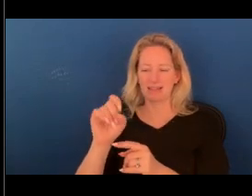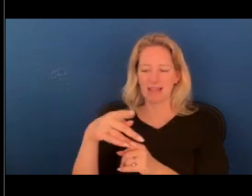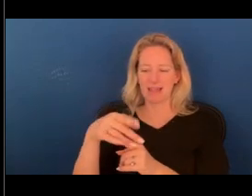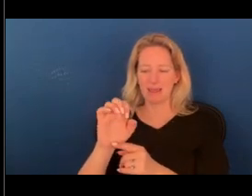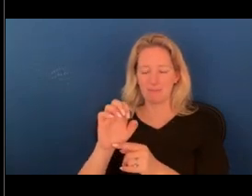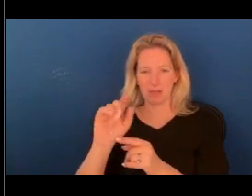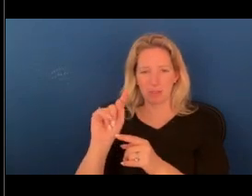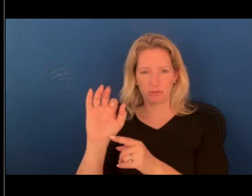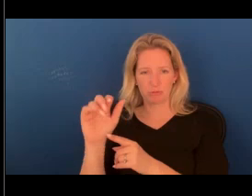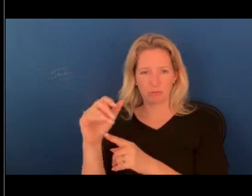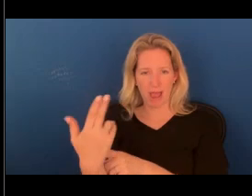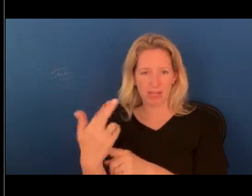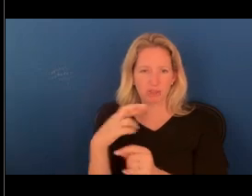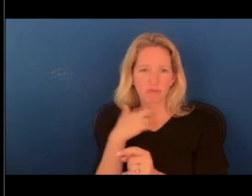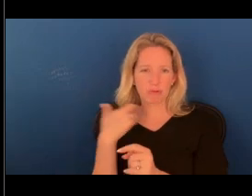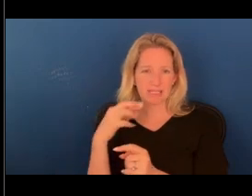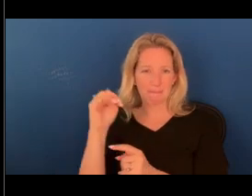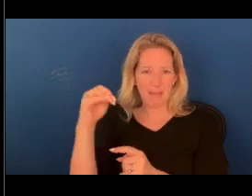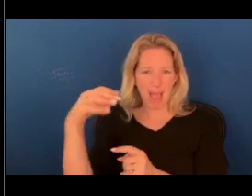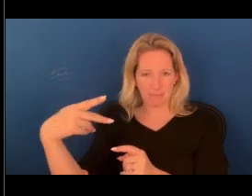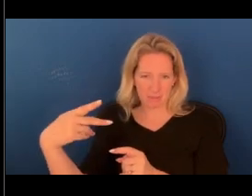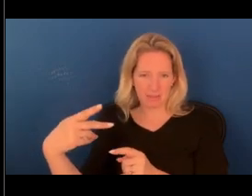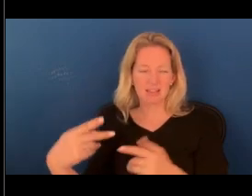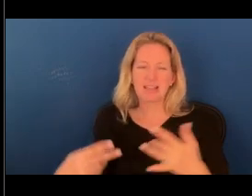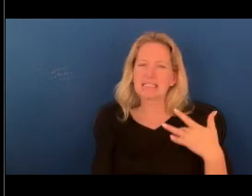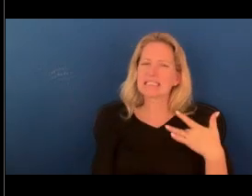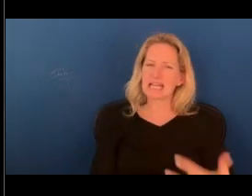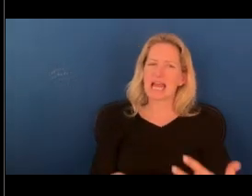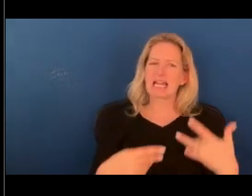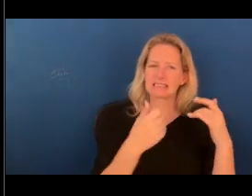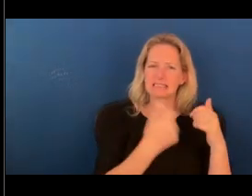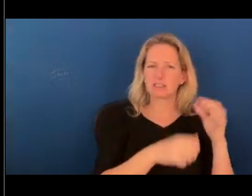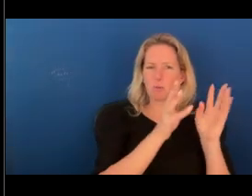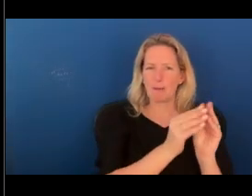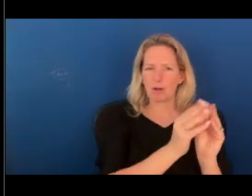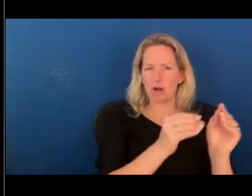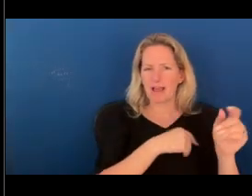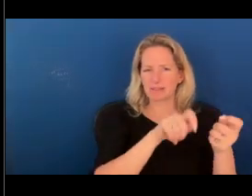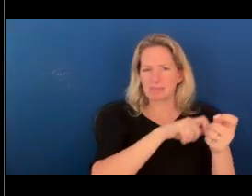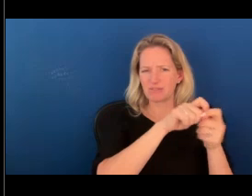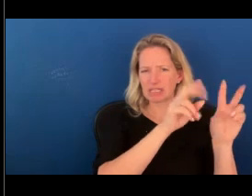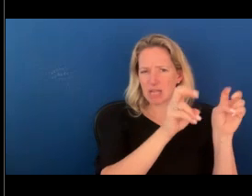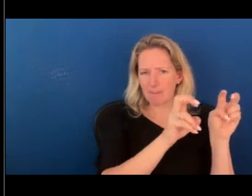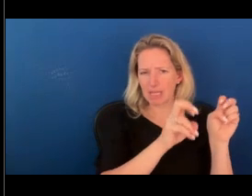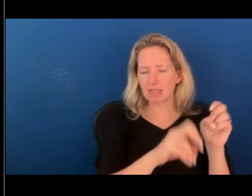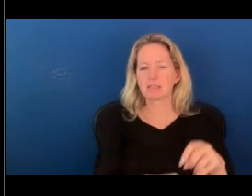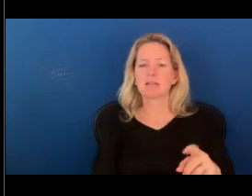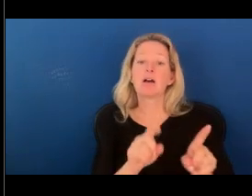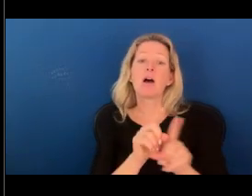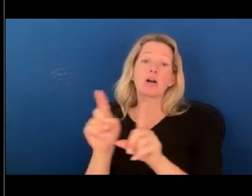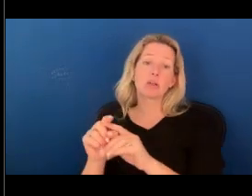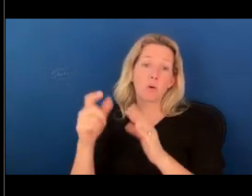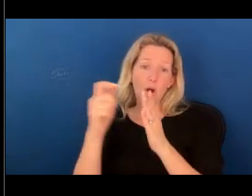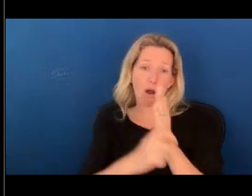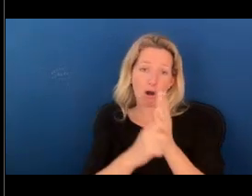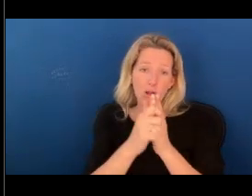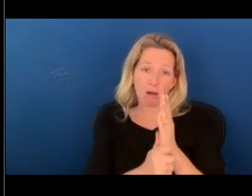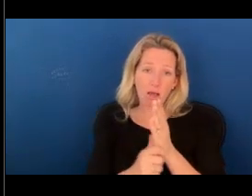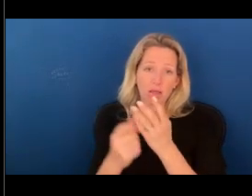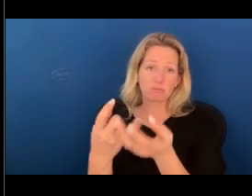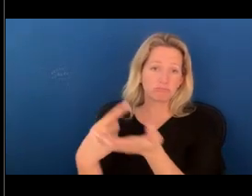that project. Usually we have more of a topical webinar. We also have a topical article series,